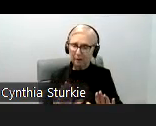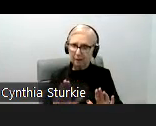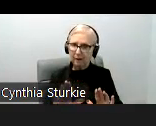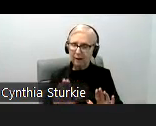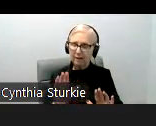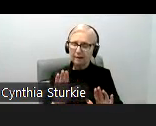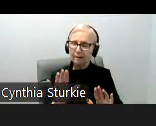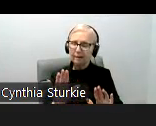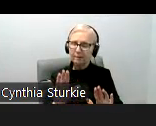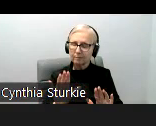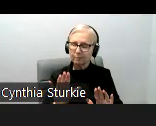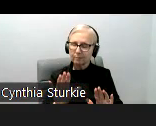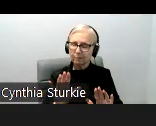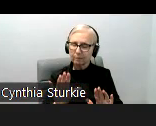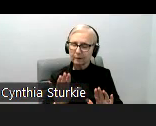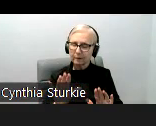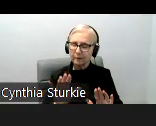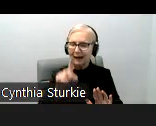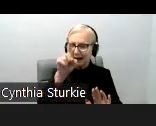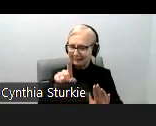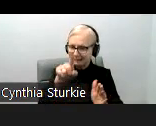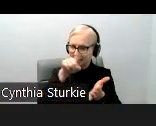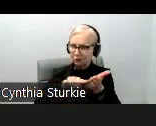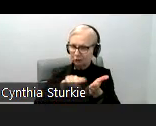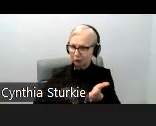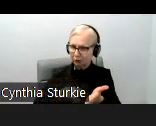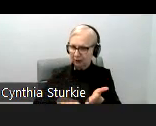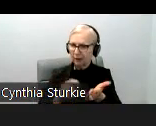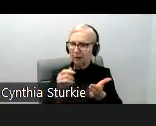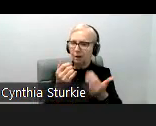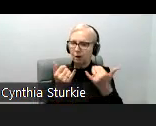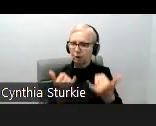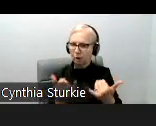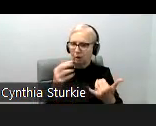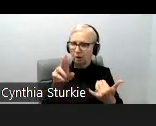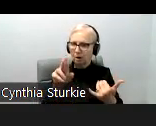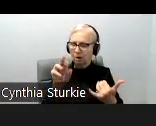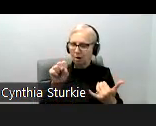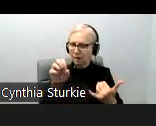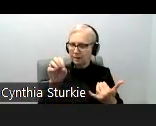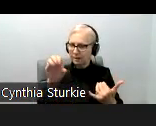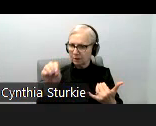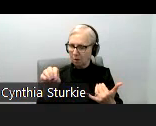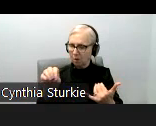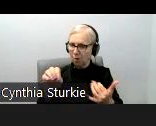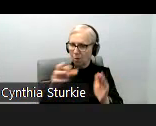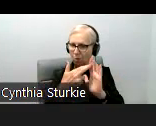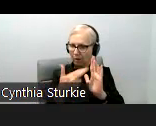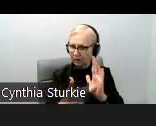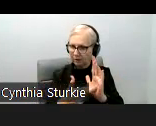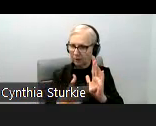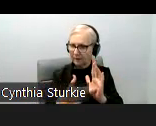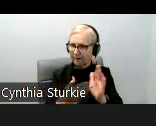think I will need to take a closer look at the current RSSO regulations to really make sure I've got a